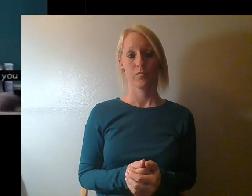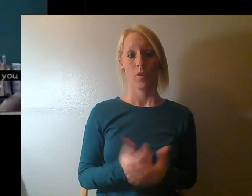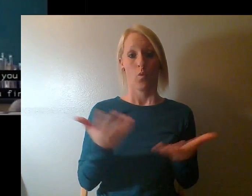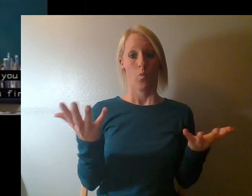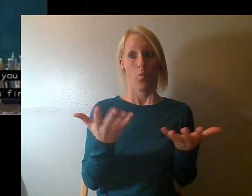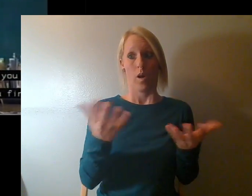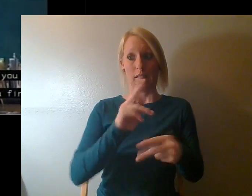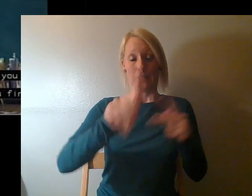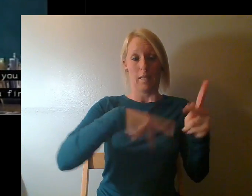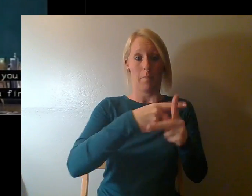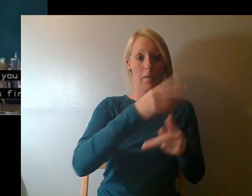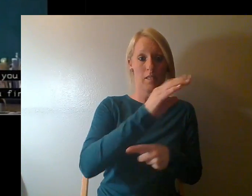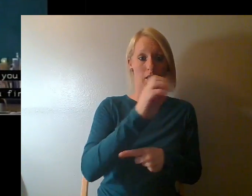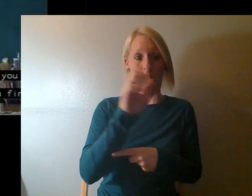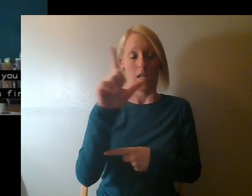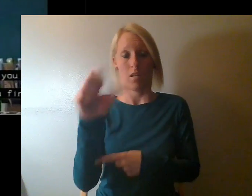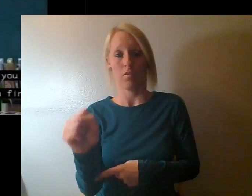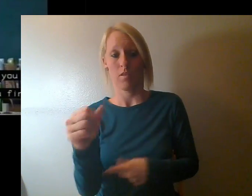in?